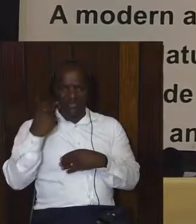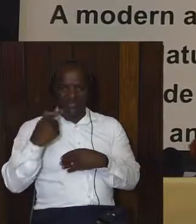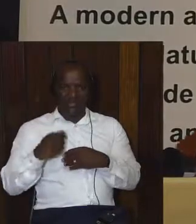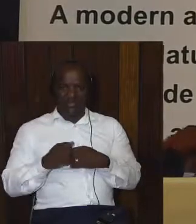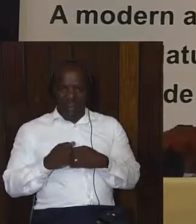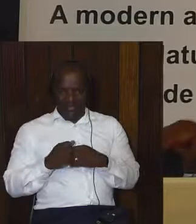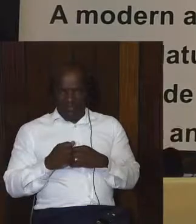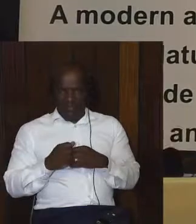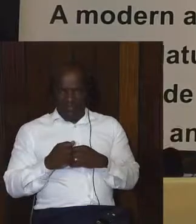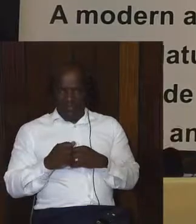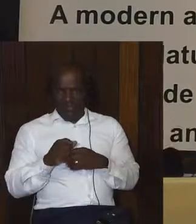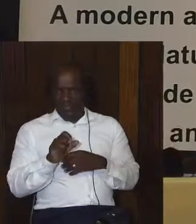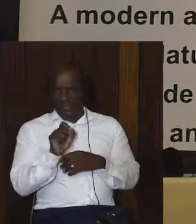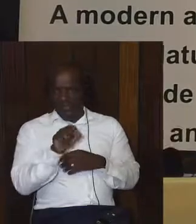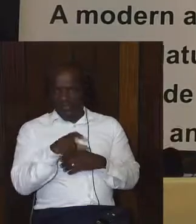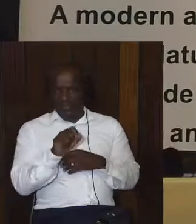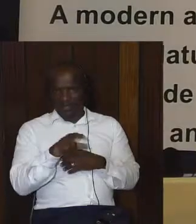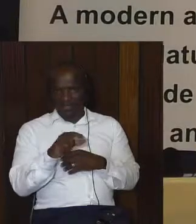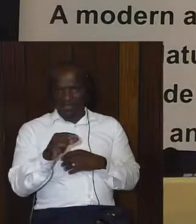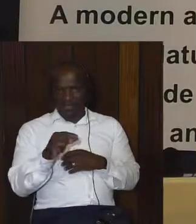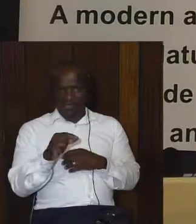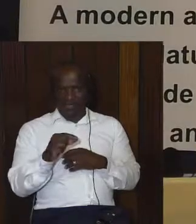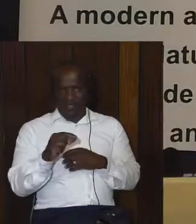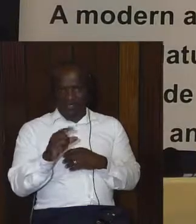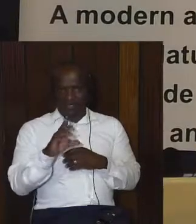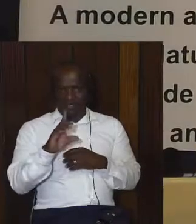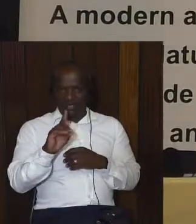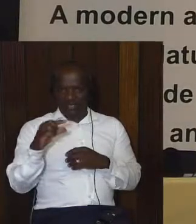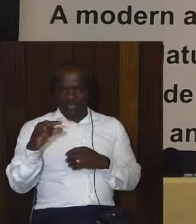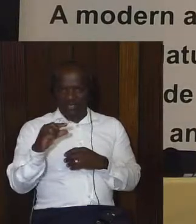with regard to the response DDG of the K54 and